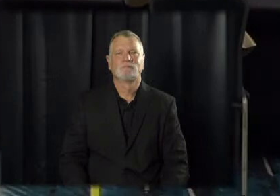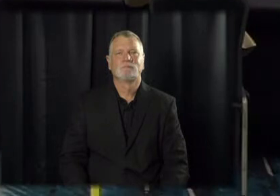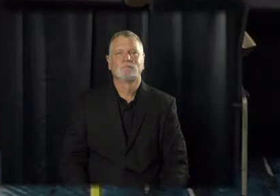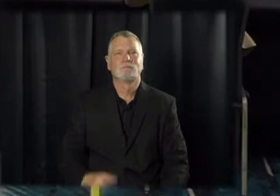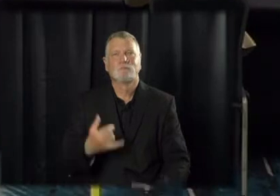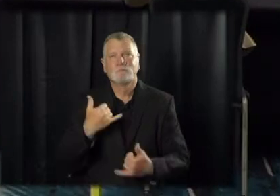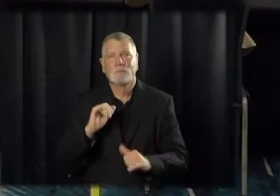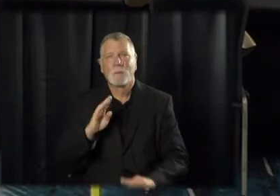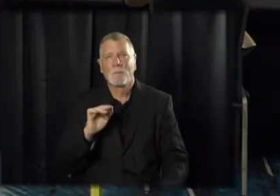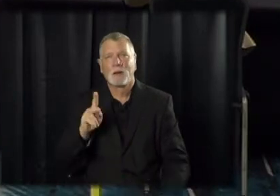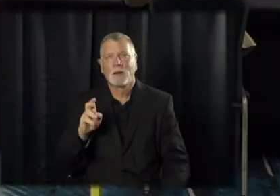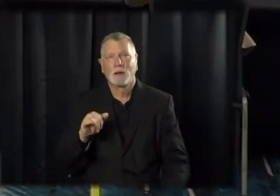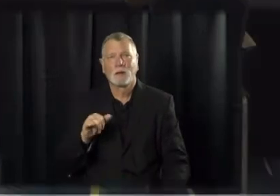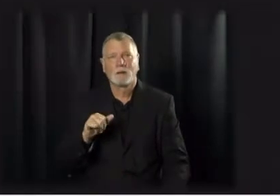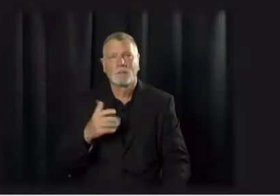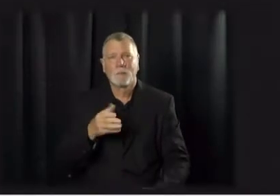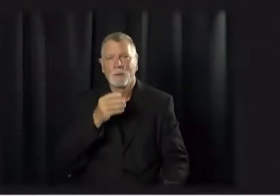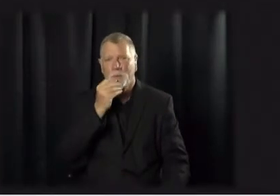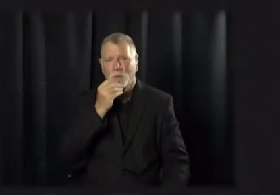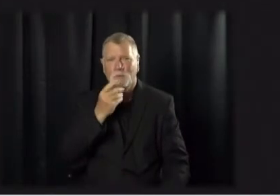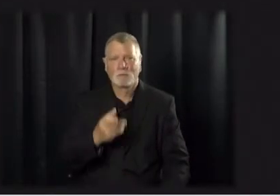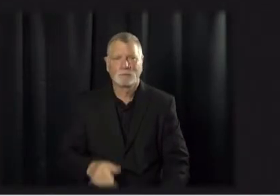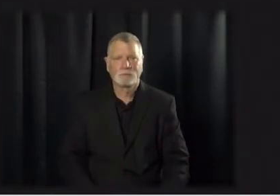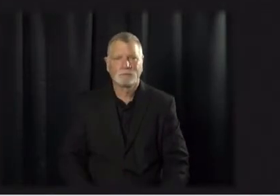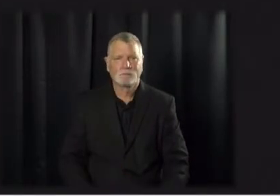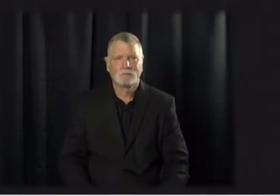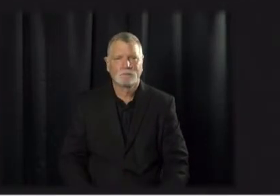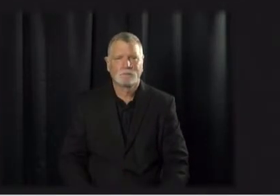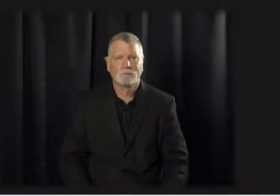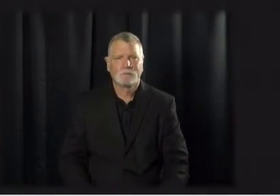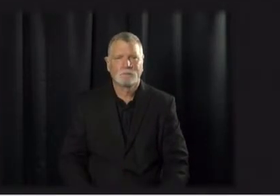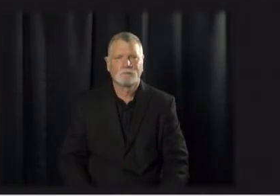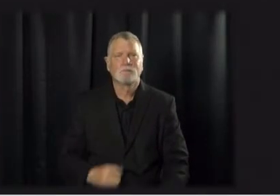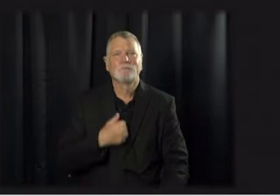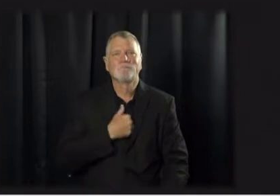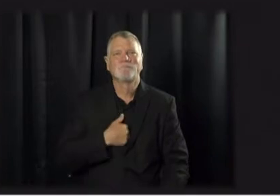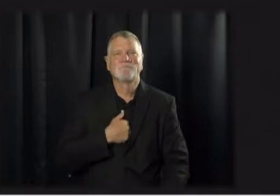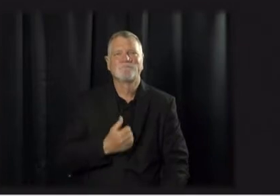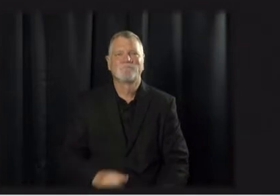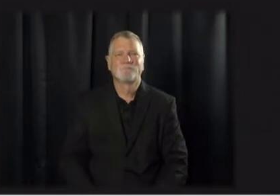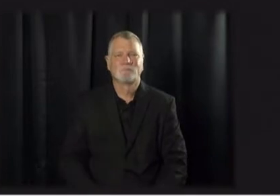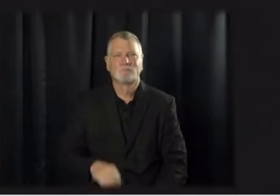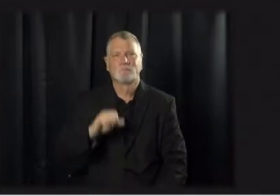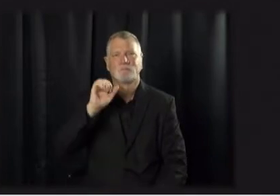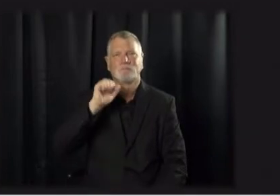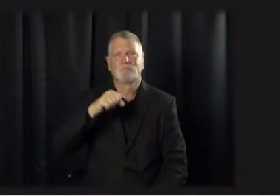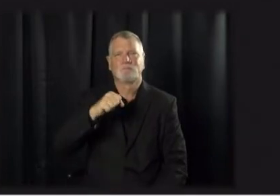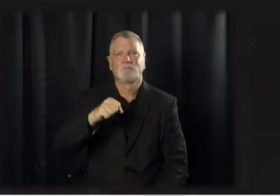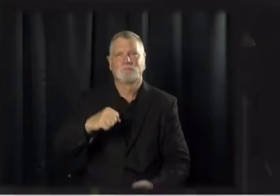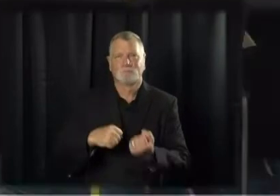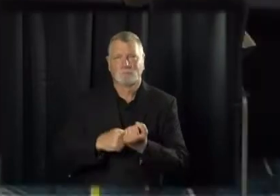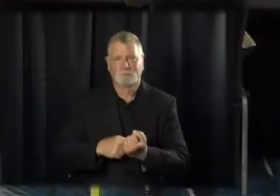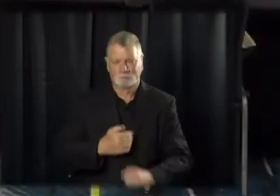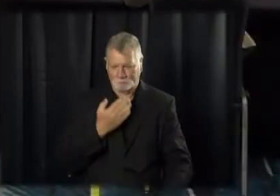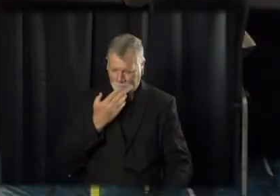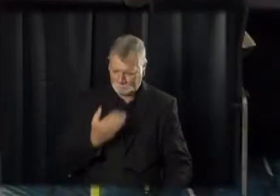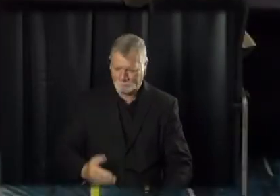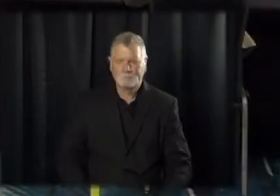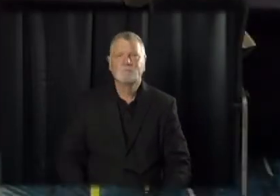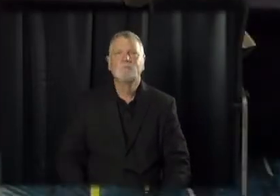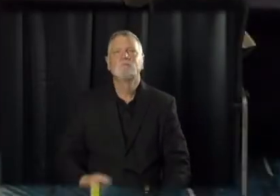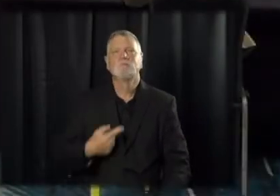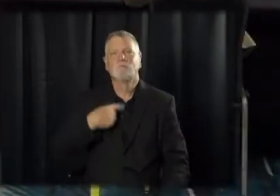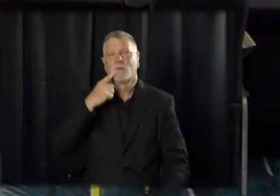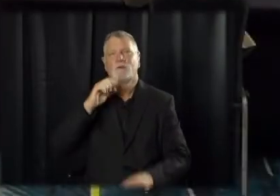Do we still have Betty Is she on mute? on? Sorry. Yes. Thank you, Betty. And I